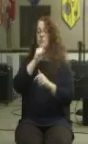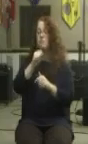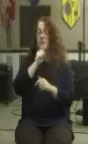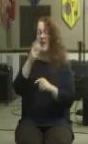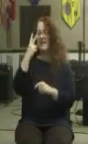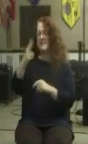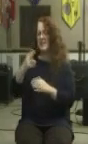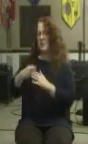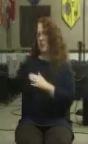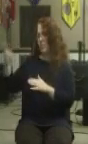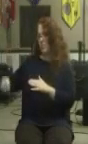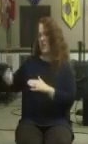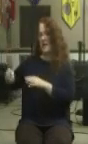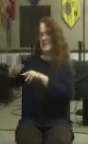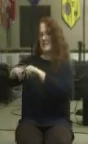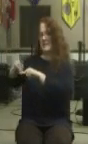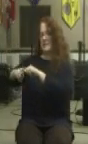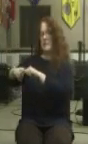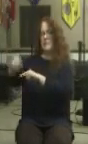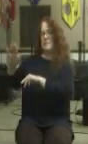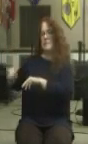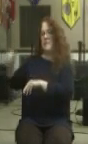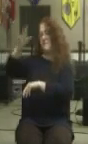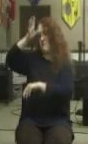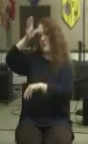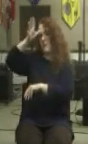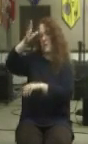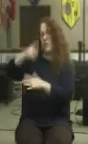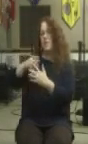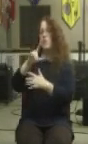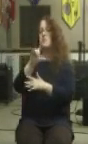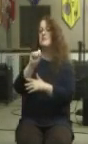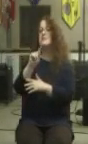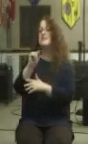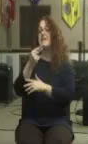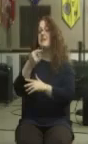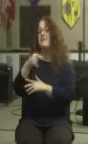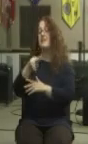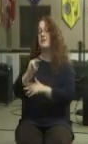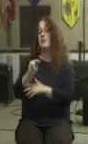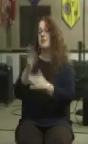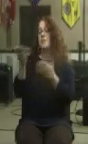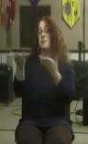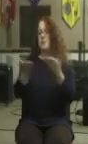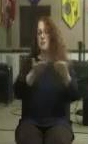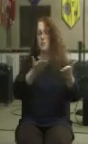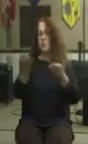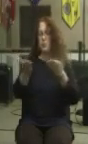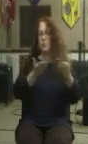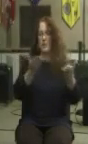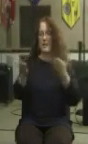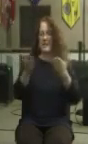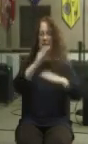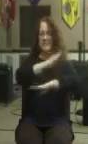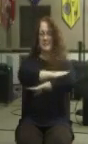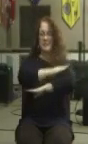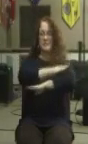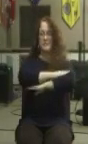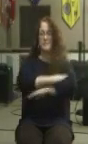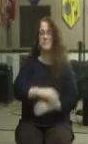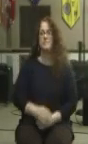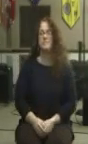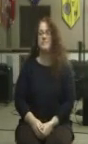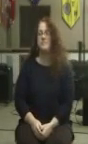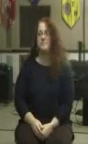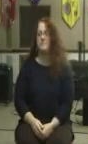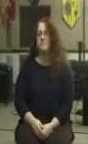oh, I see him sitting on the right hand of the Father. What was Stephen doing? Waiting